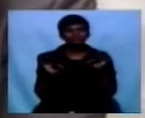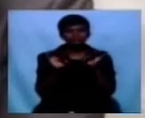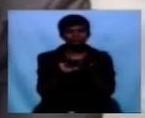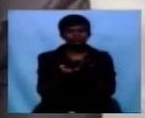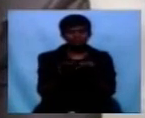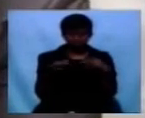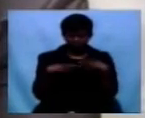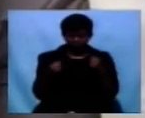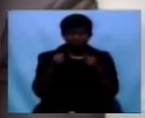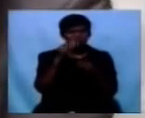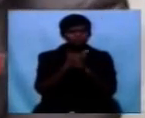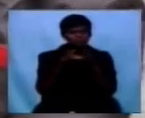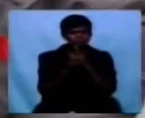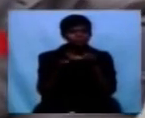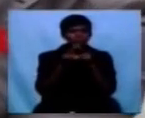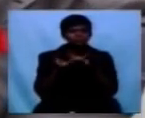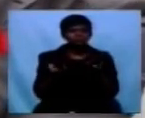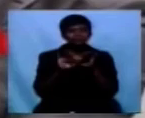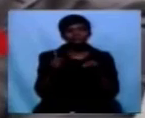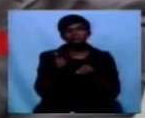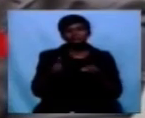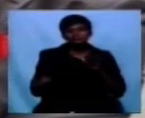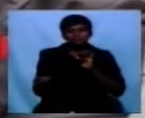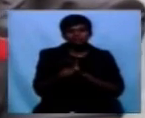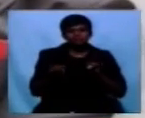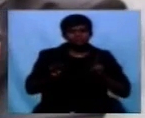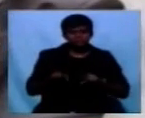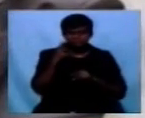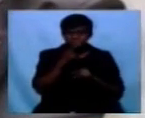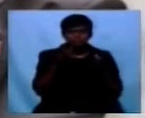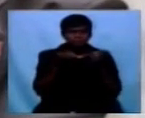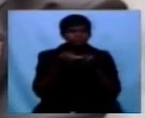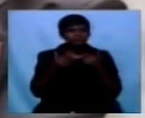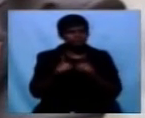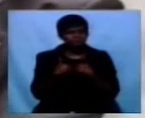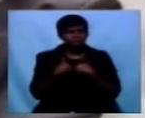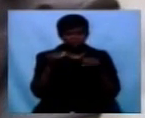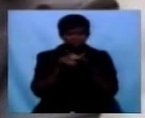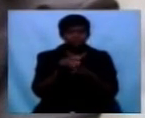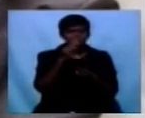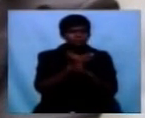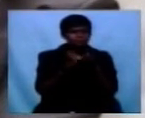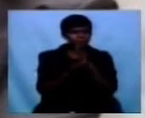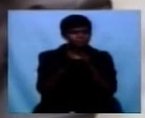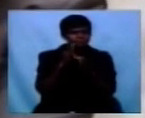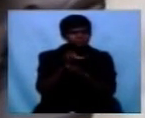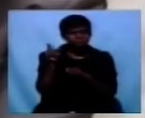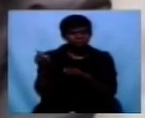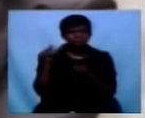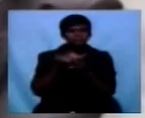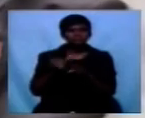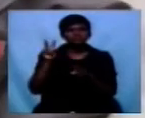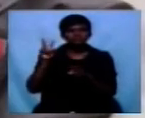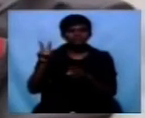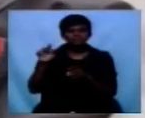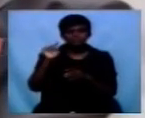The health infrastructure is very important. Any private person who would want to go and invest, put the investment in VUB, the